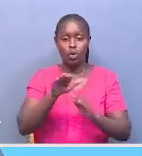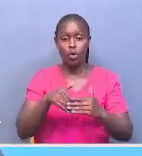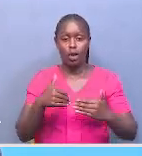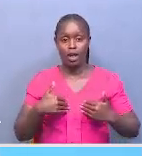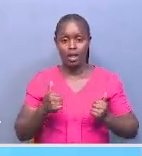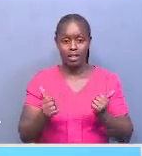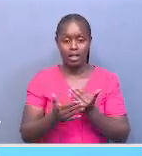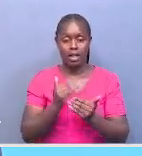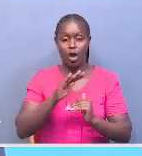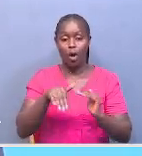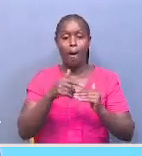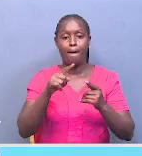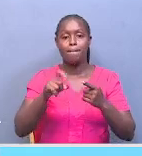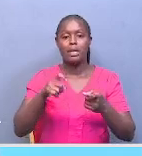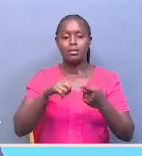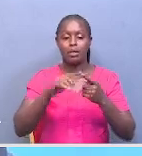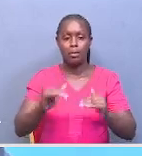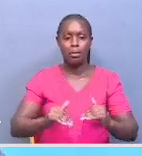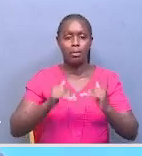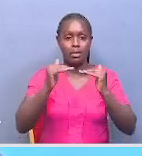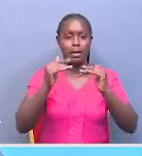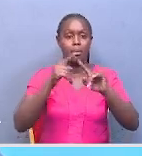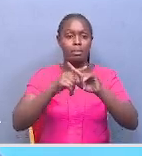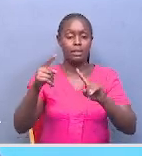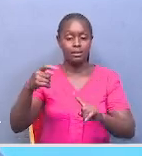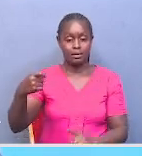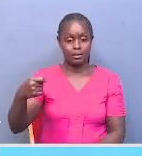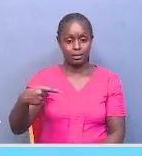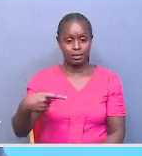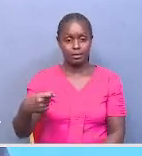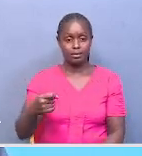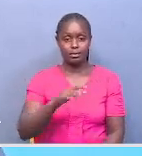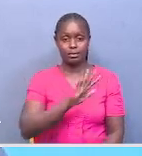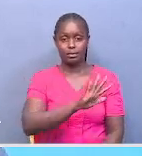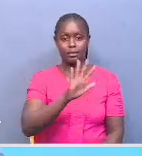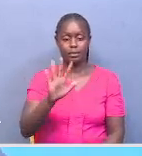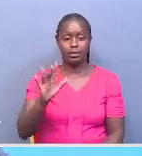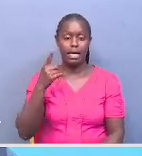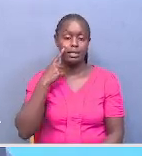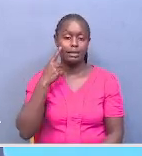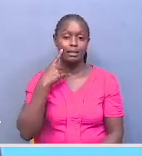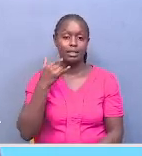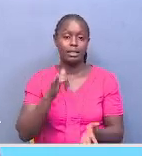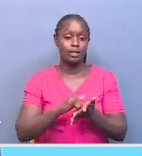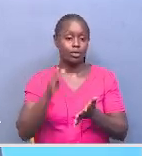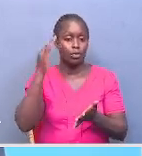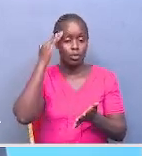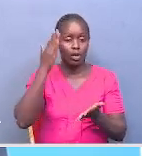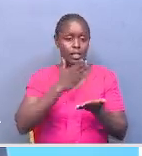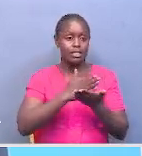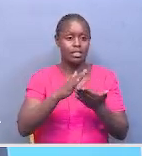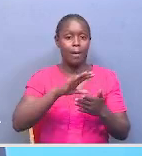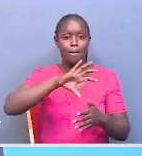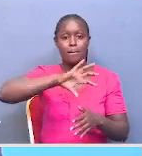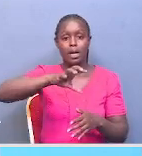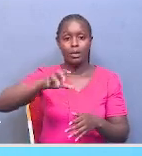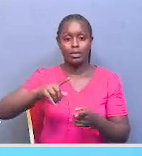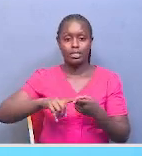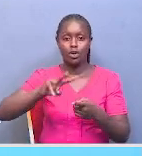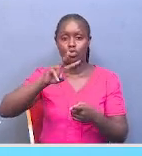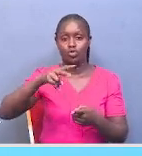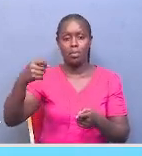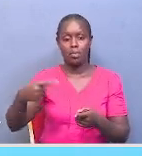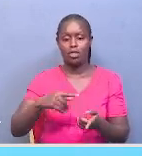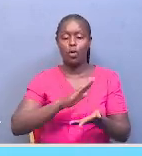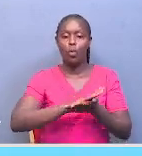being promoted. Their salaries are receiving salaries so haphazardly. You realize that some counties goes up to 2 months, 3 months